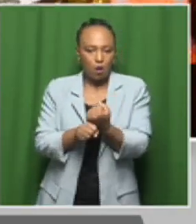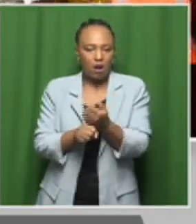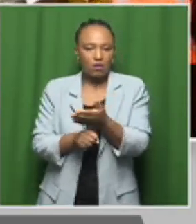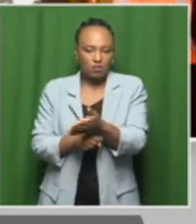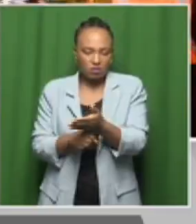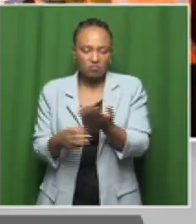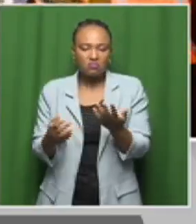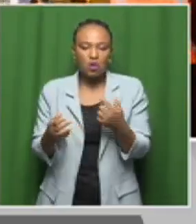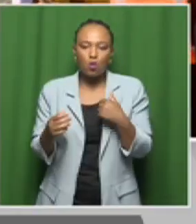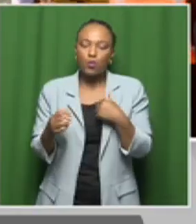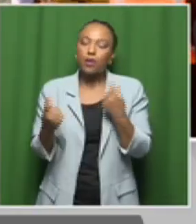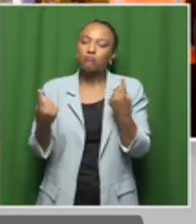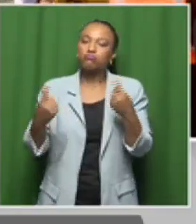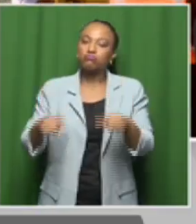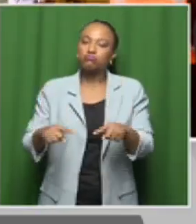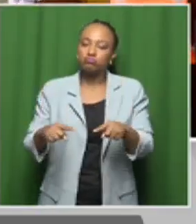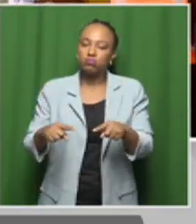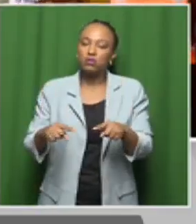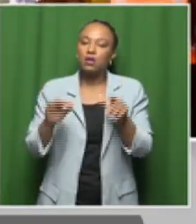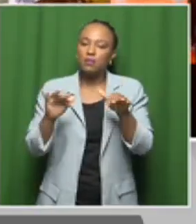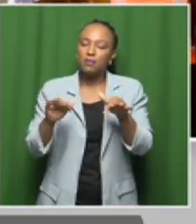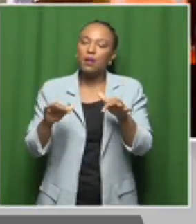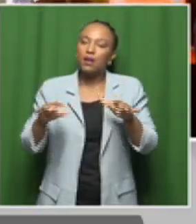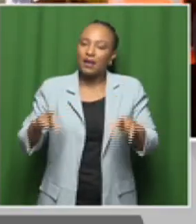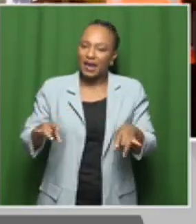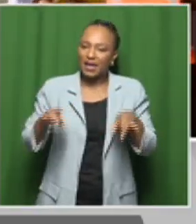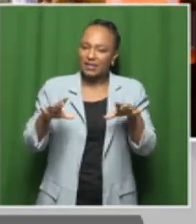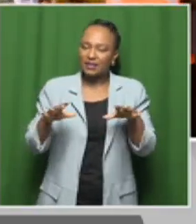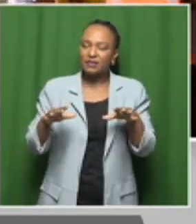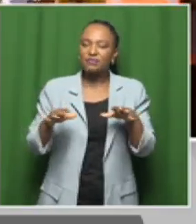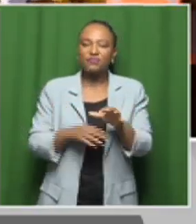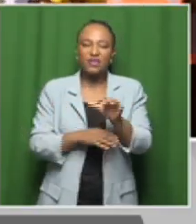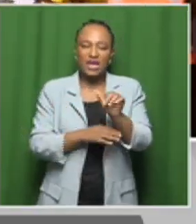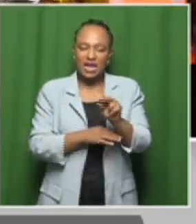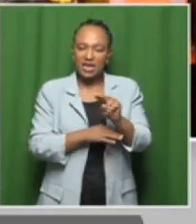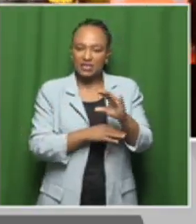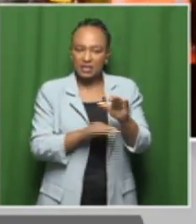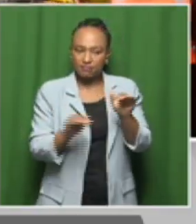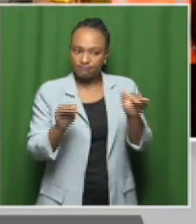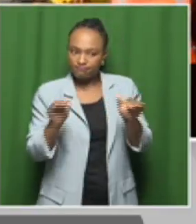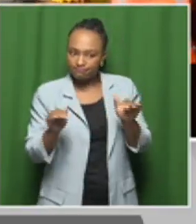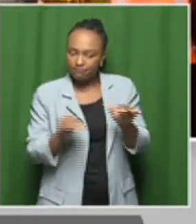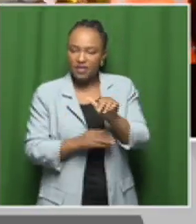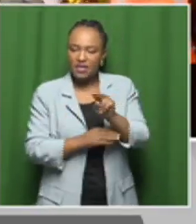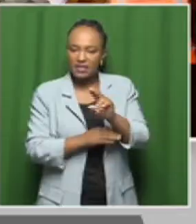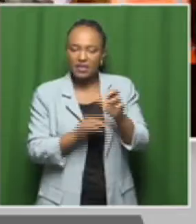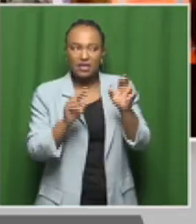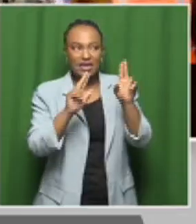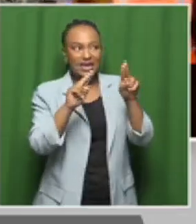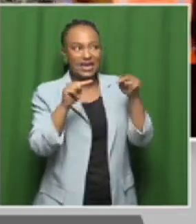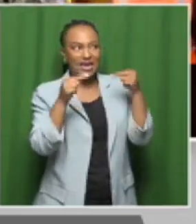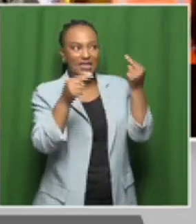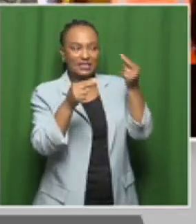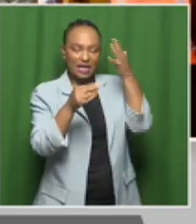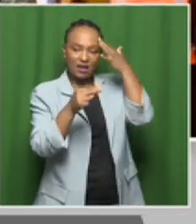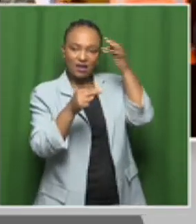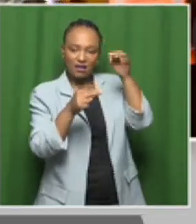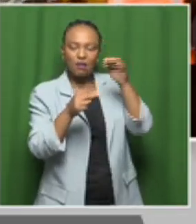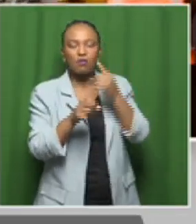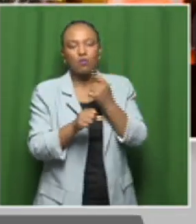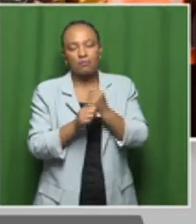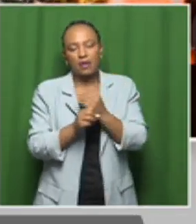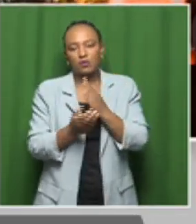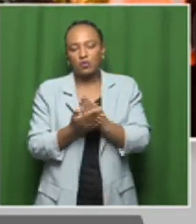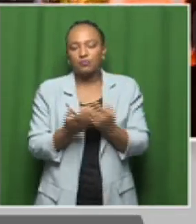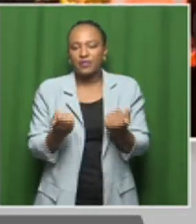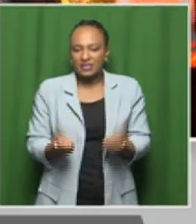are here to say, people of Khayelitsha, the ANC from national government will ensure that services are brought